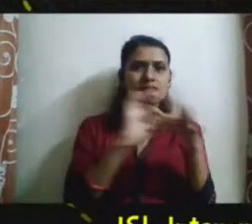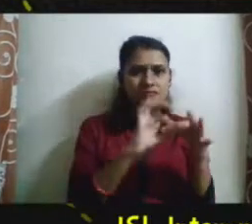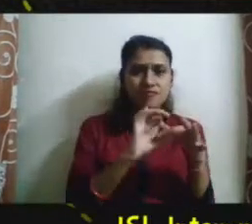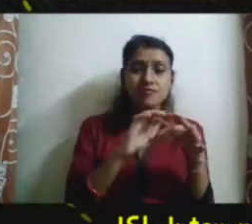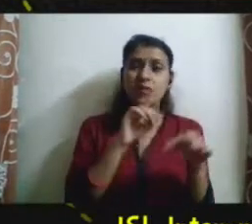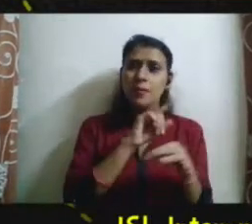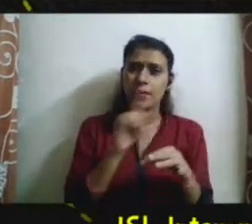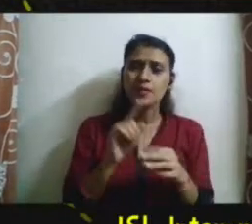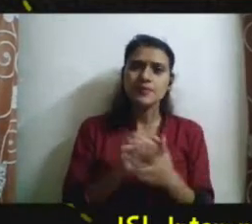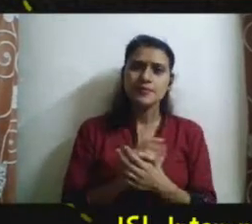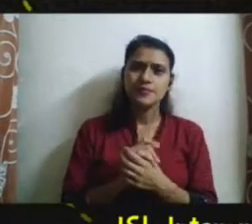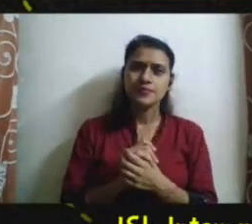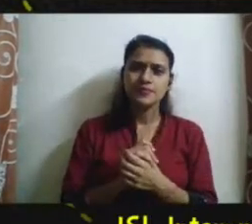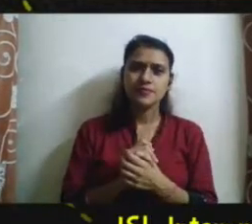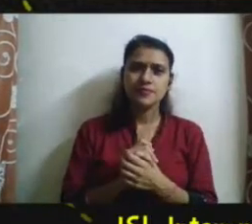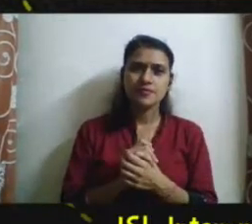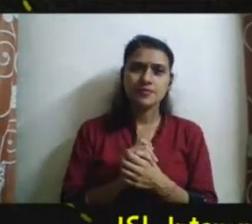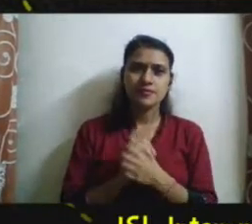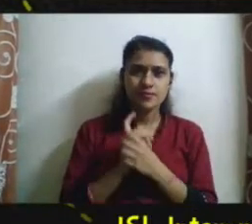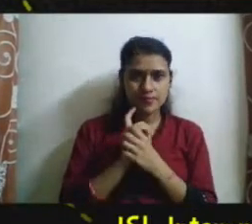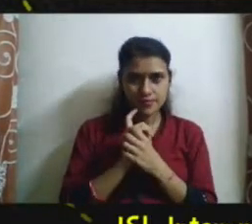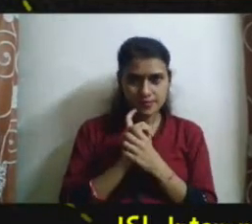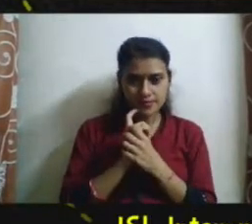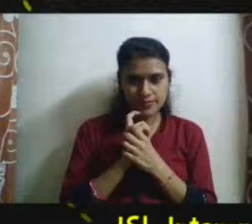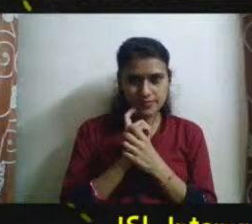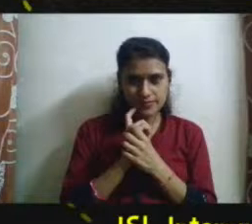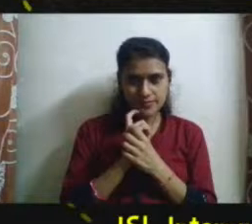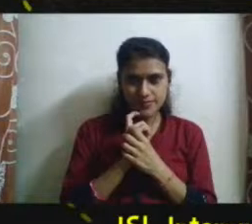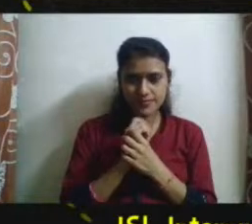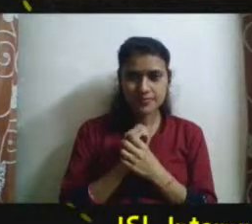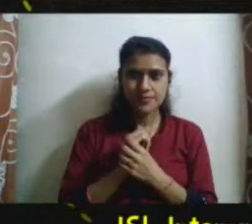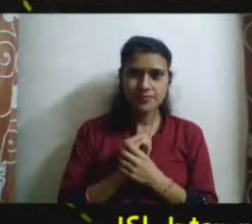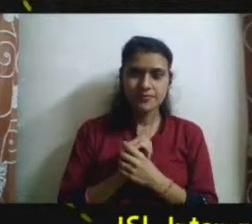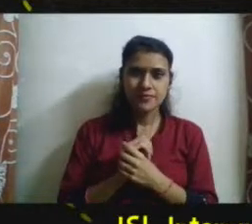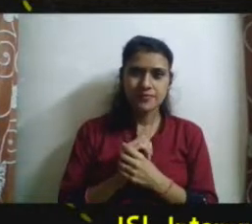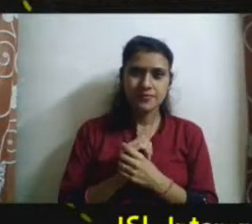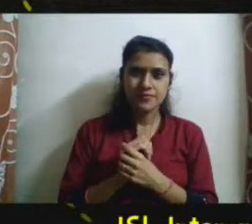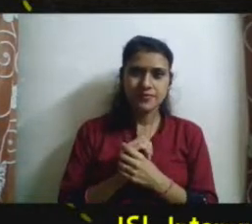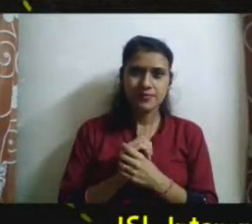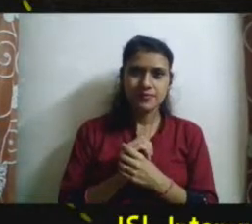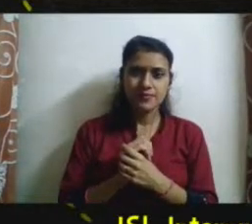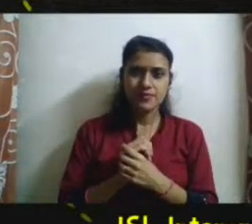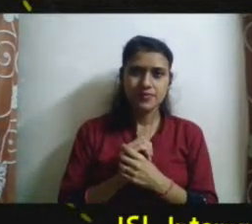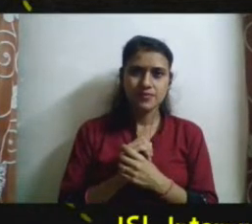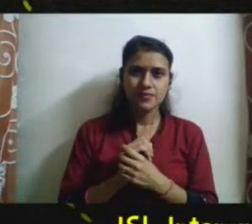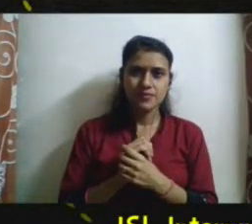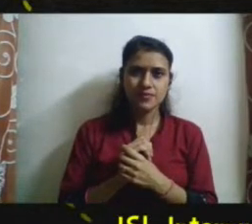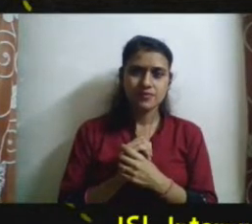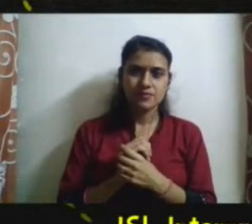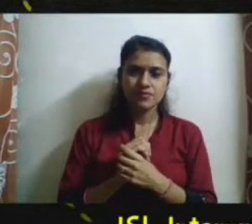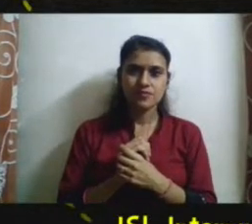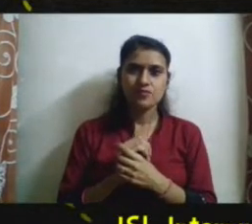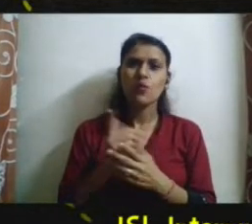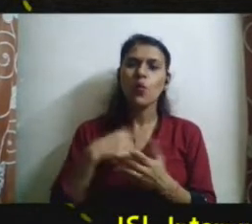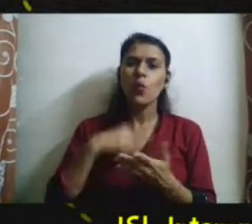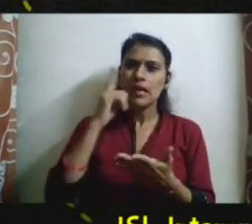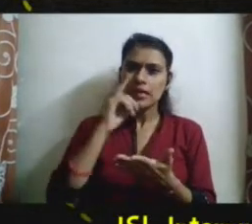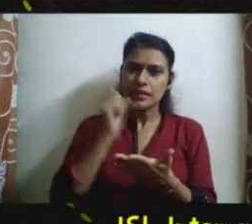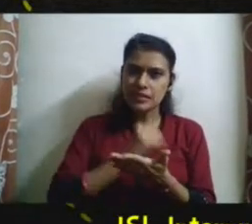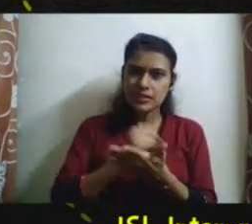really, I think also we tend to categorize